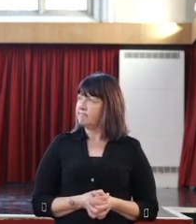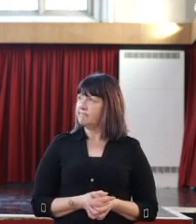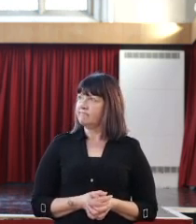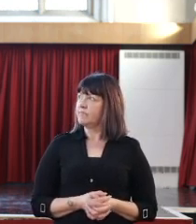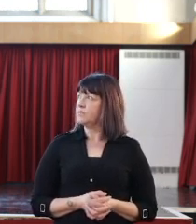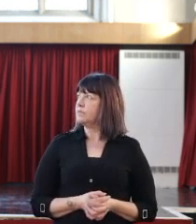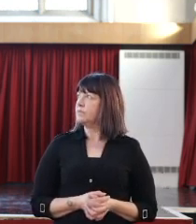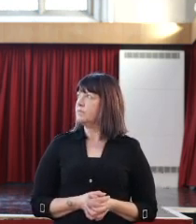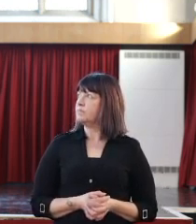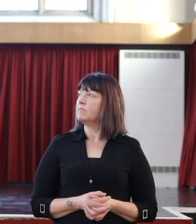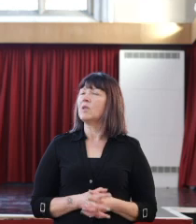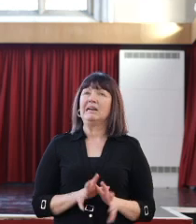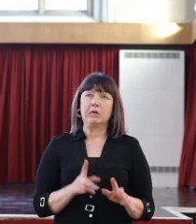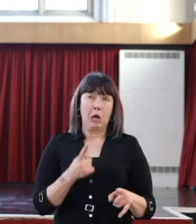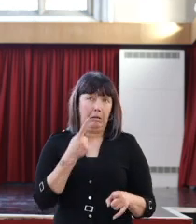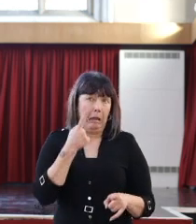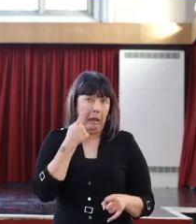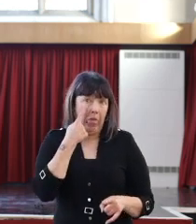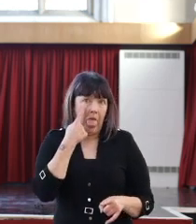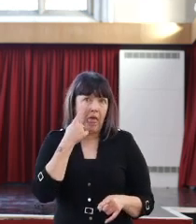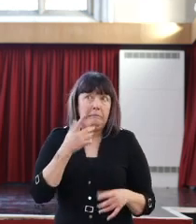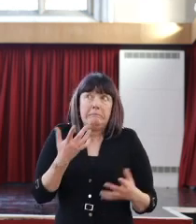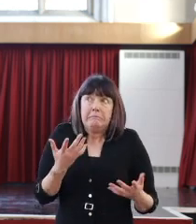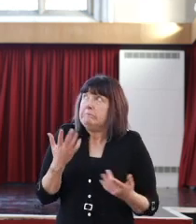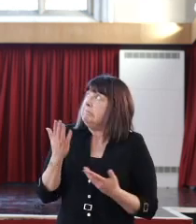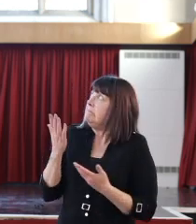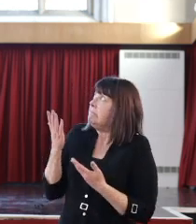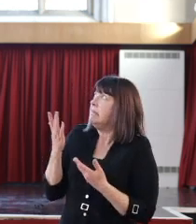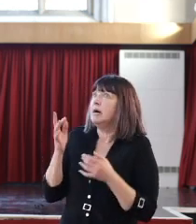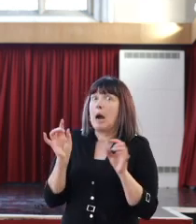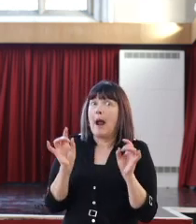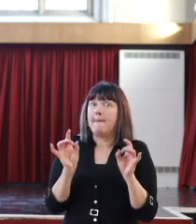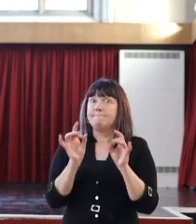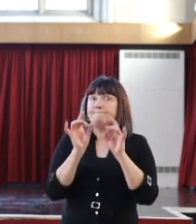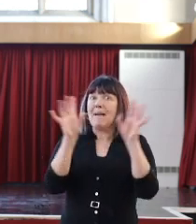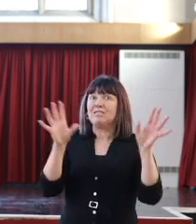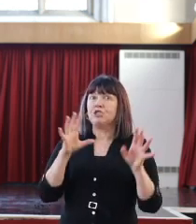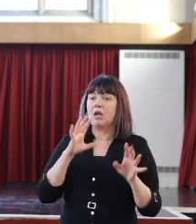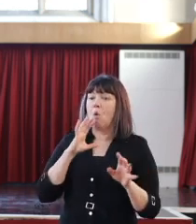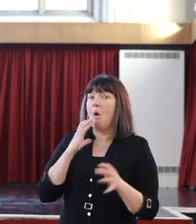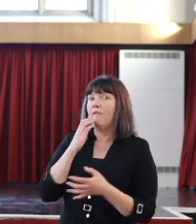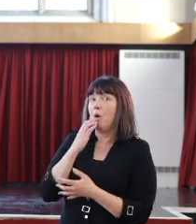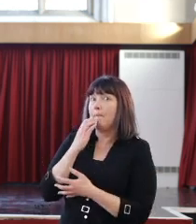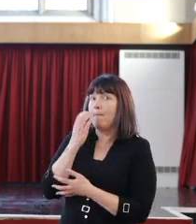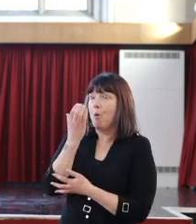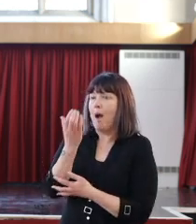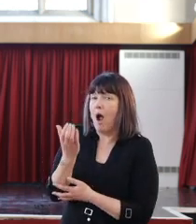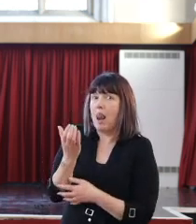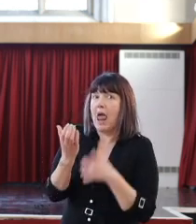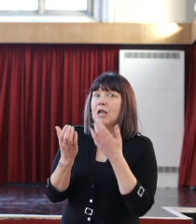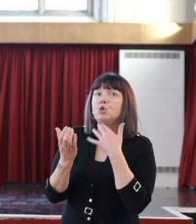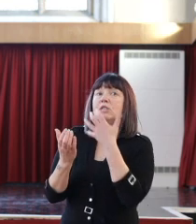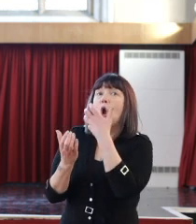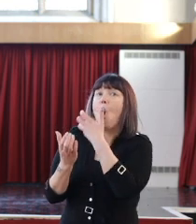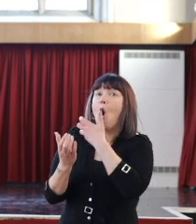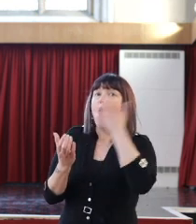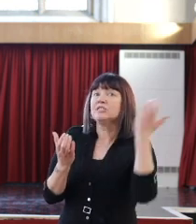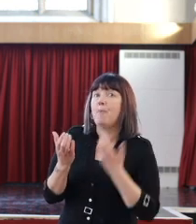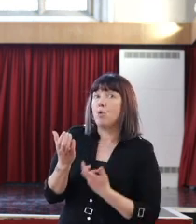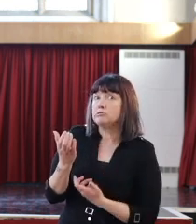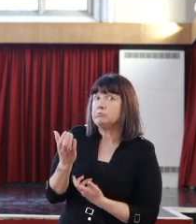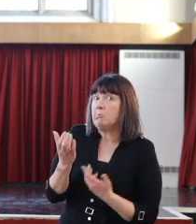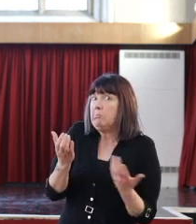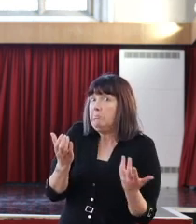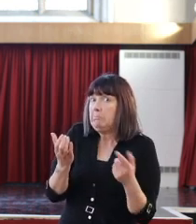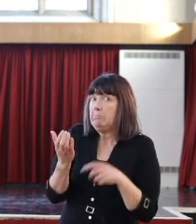We're just going to see if by the magic of a mobile phone and a hotspot we can make it work. So we'll see if we can get